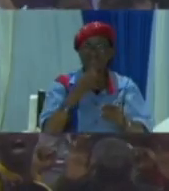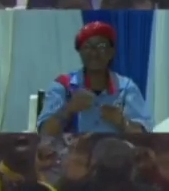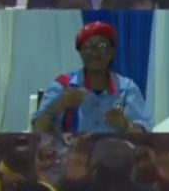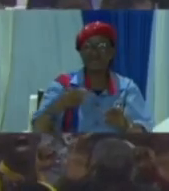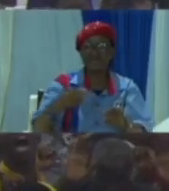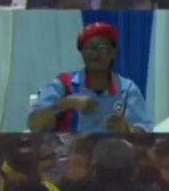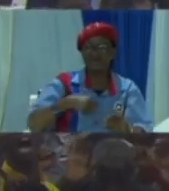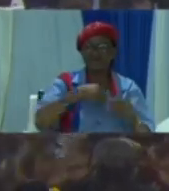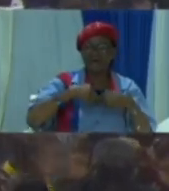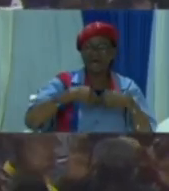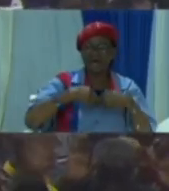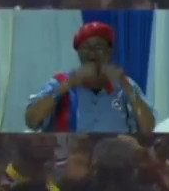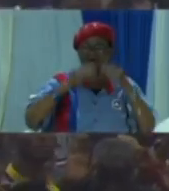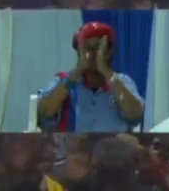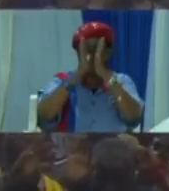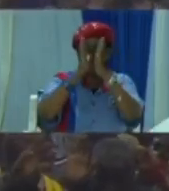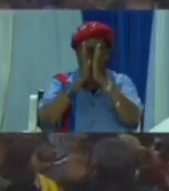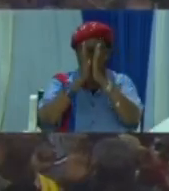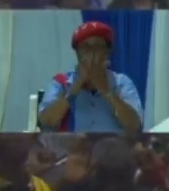prayed.